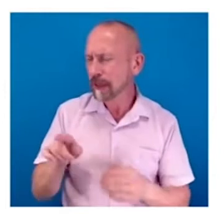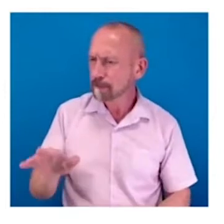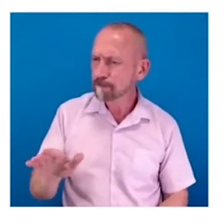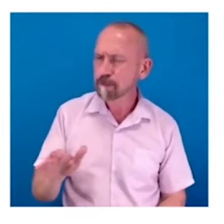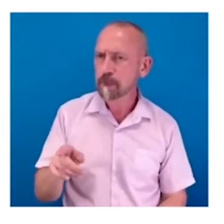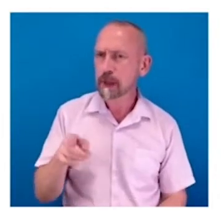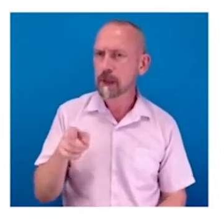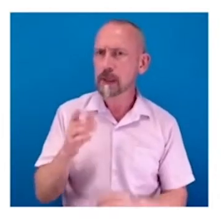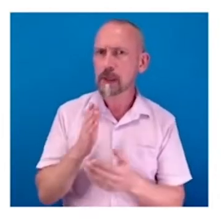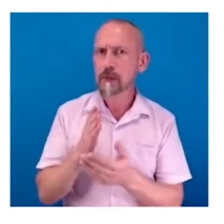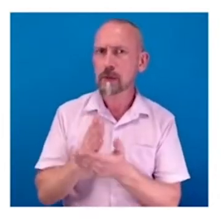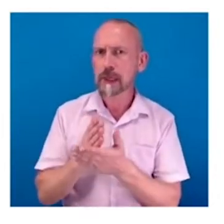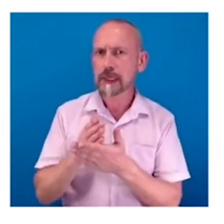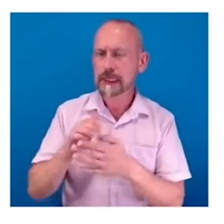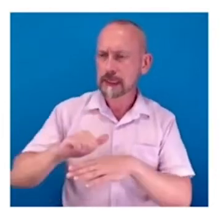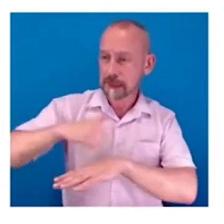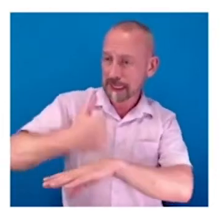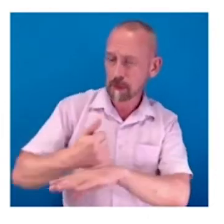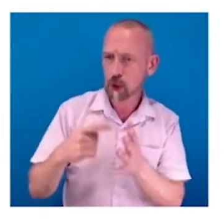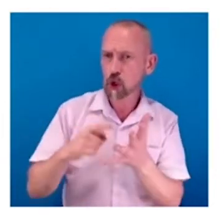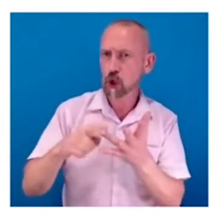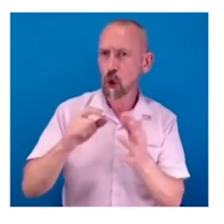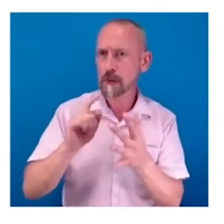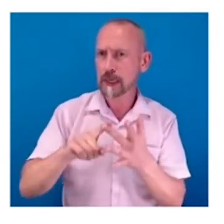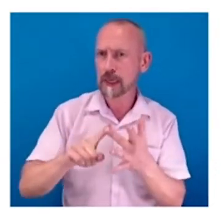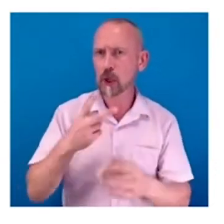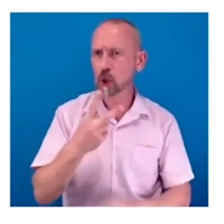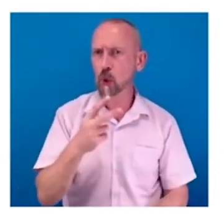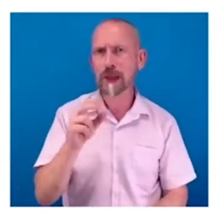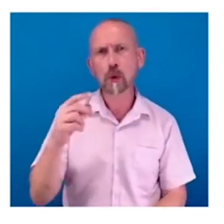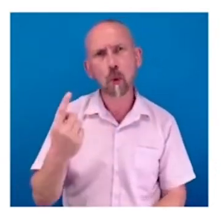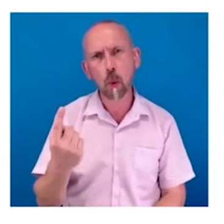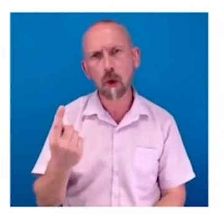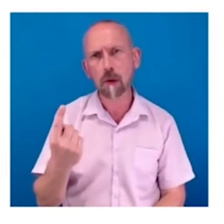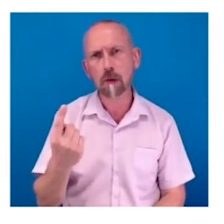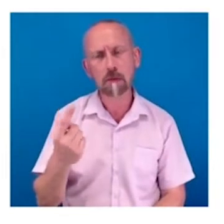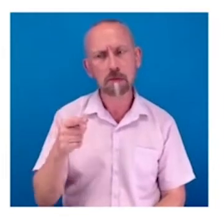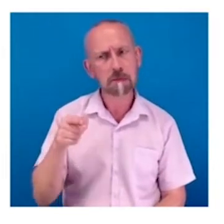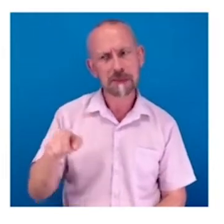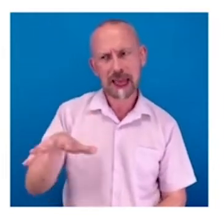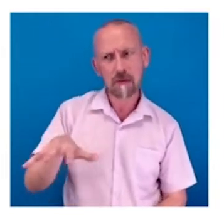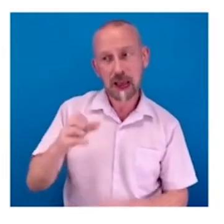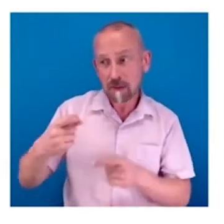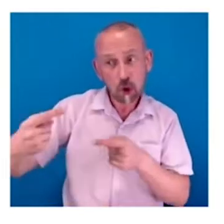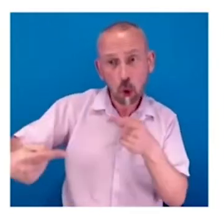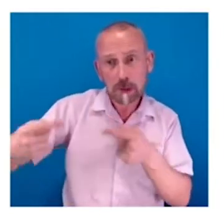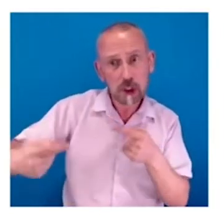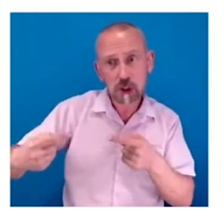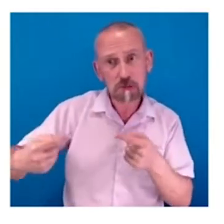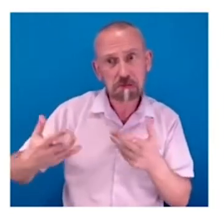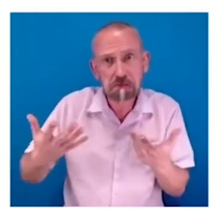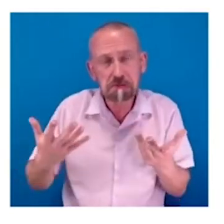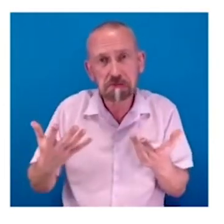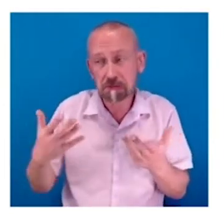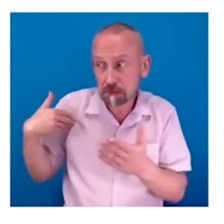been going since 2001. What was there in the way of competition back in 2001 for this sort of thing? And how much has sort of changed since